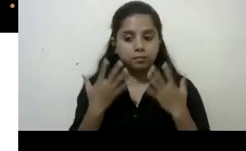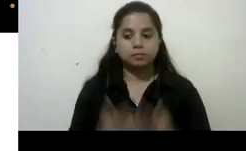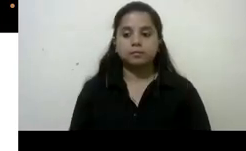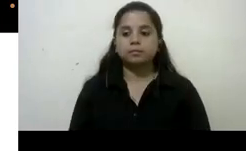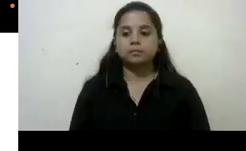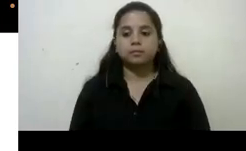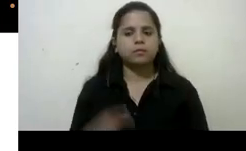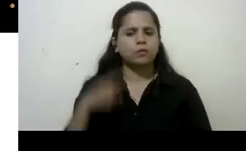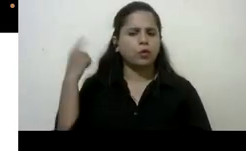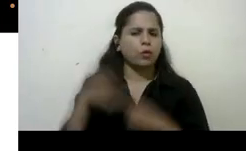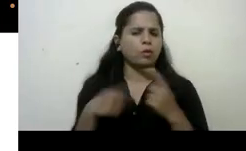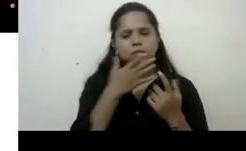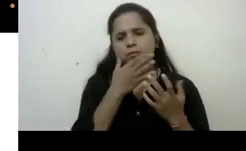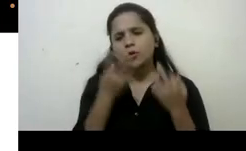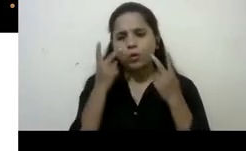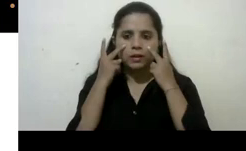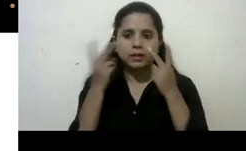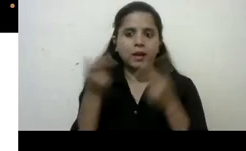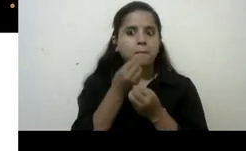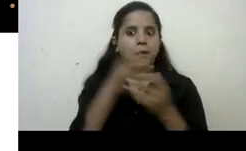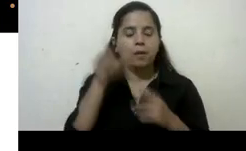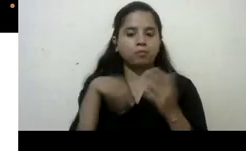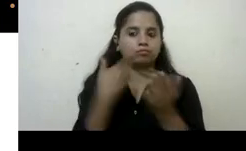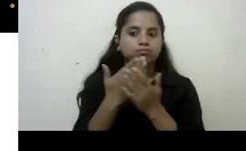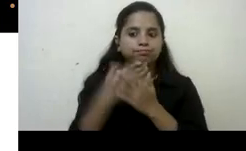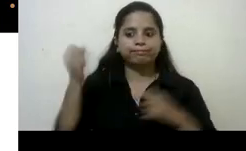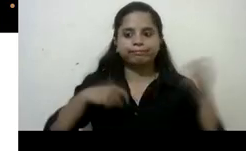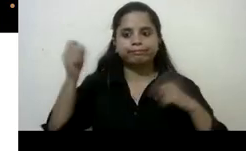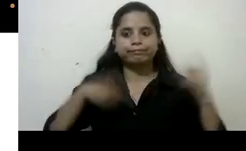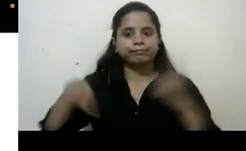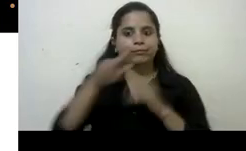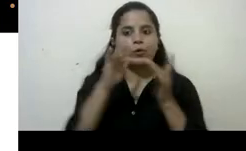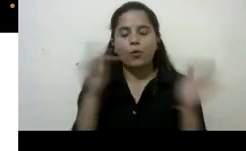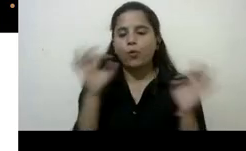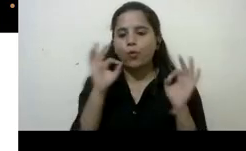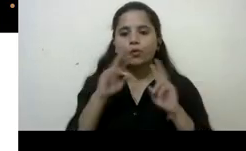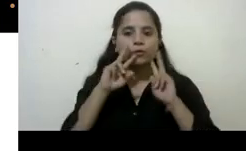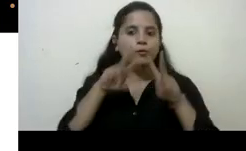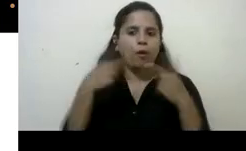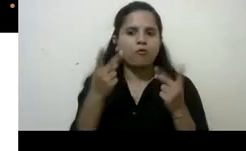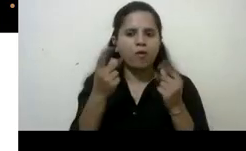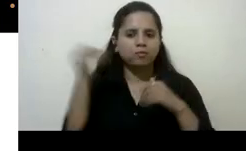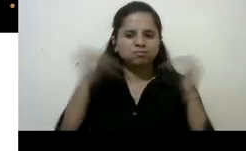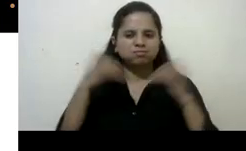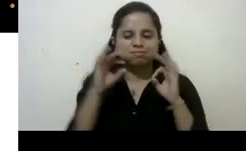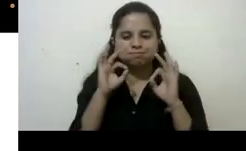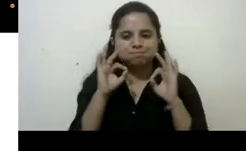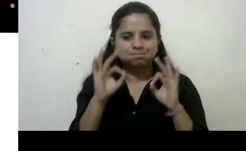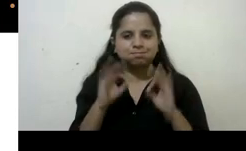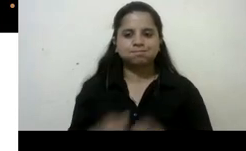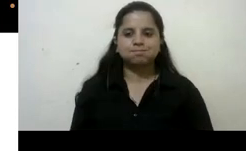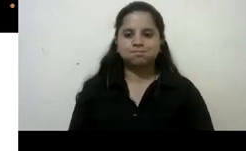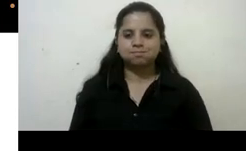It's always wonderful to see so many active participants online and responding so fast. Wow.